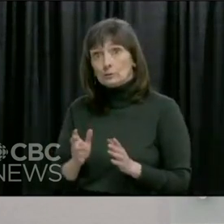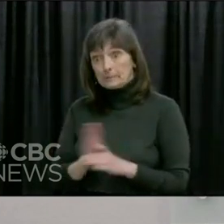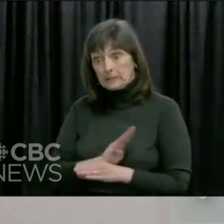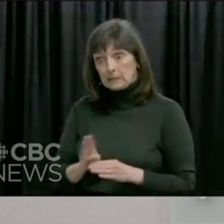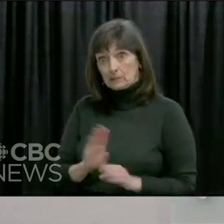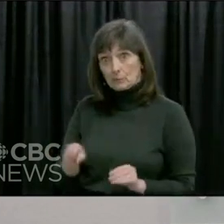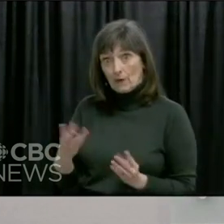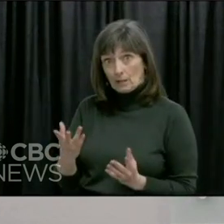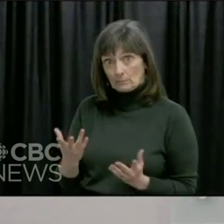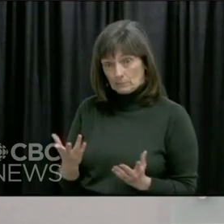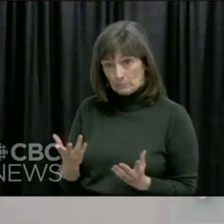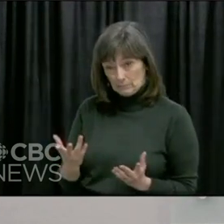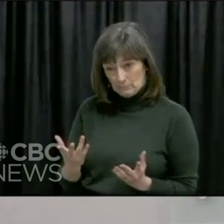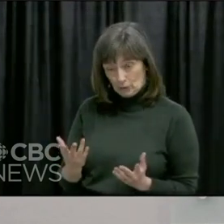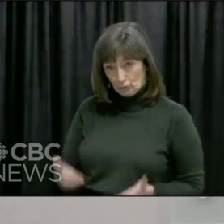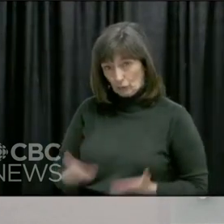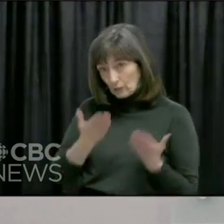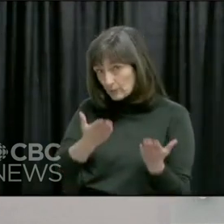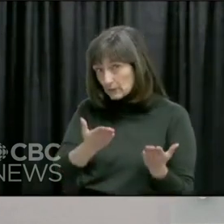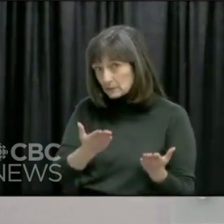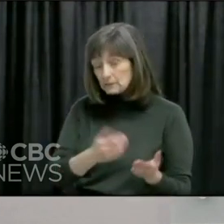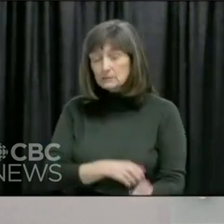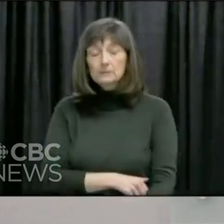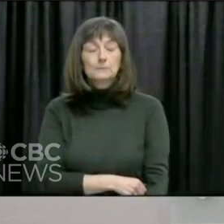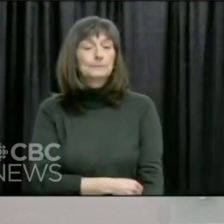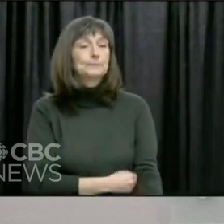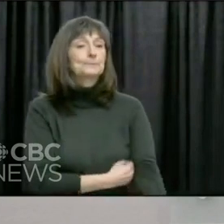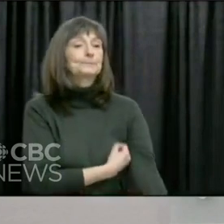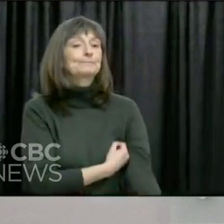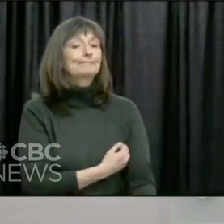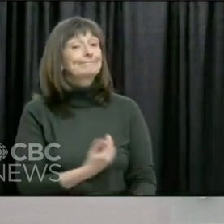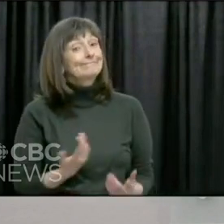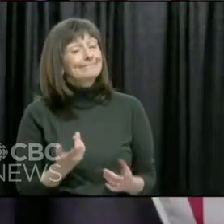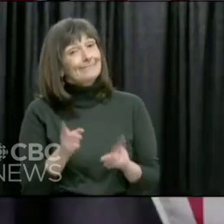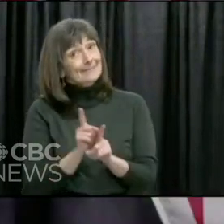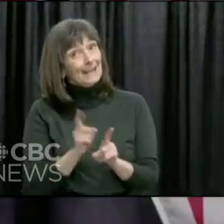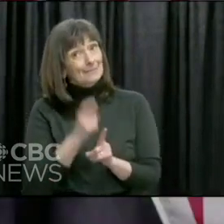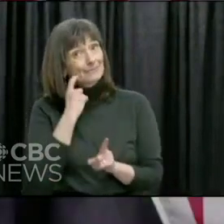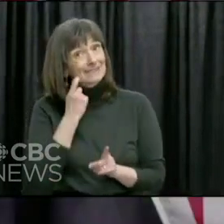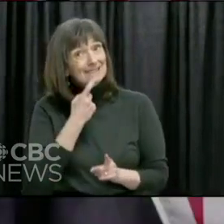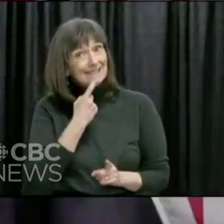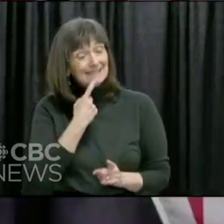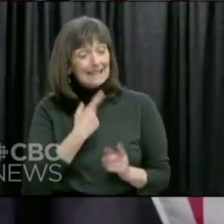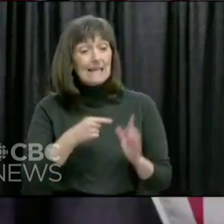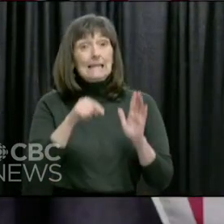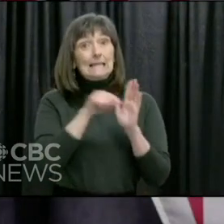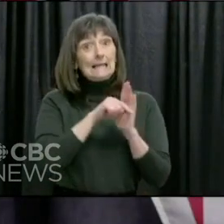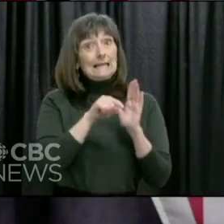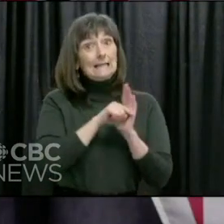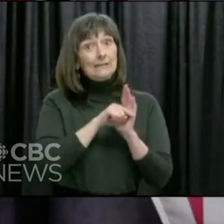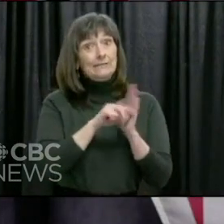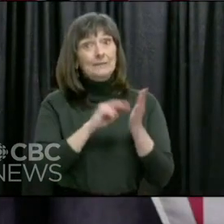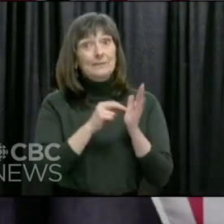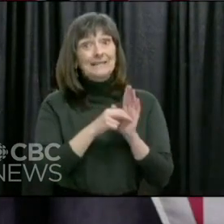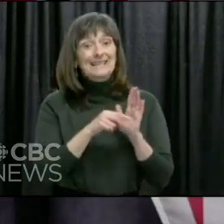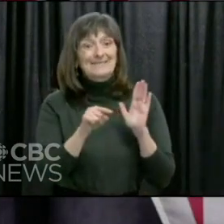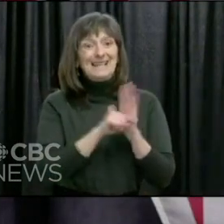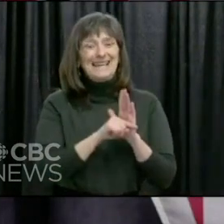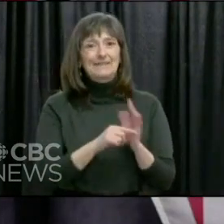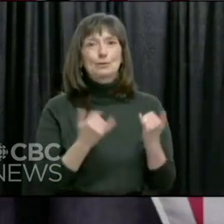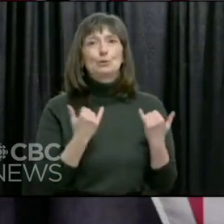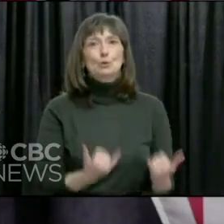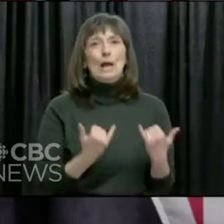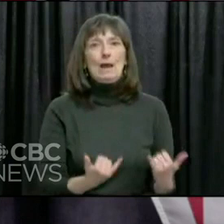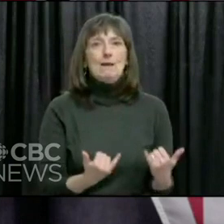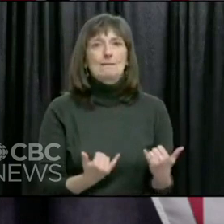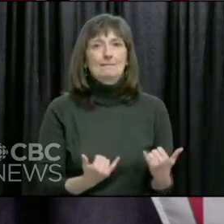results? So I think you have to remember, as I just said, that a negative test is only indicative of that day's